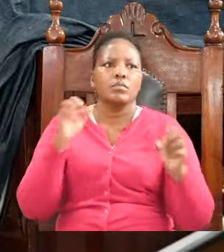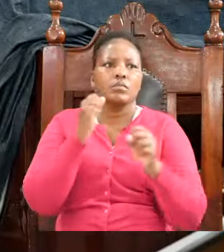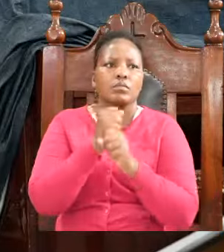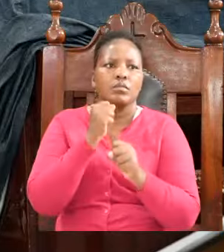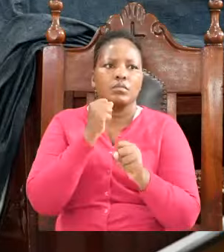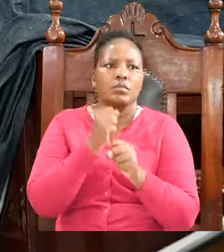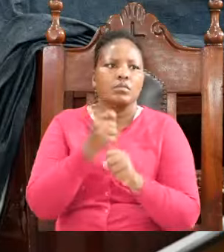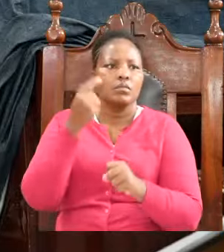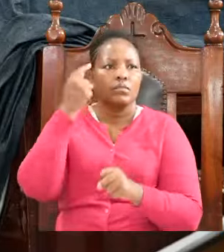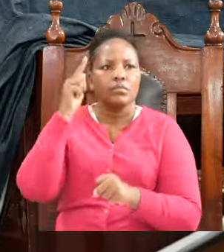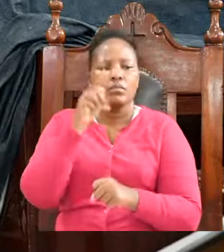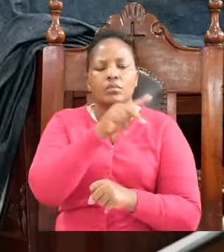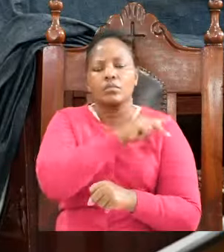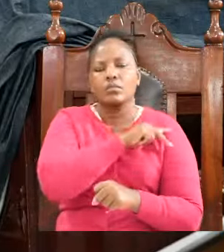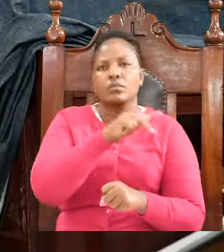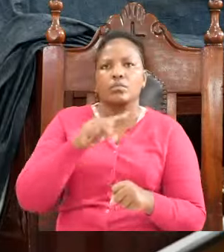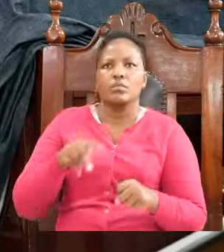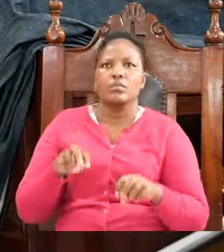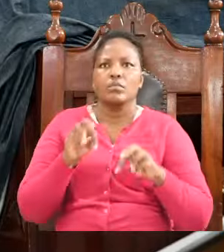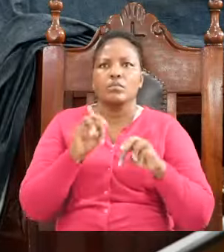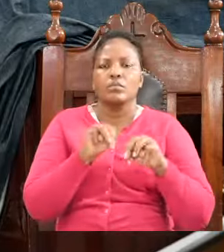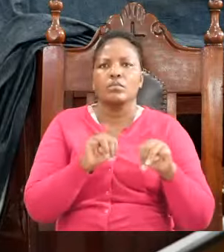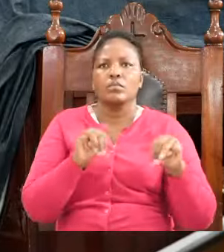I'm working for the kingdom.